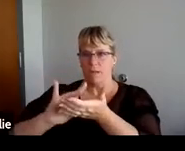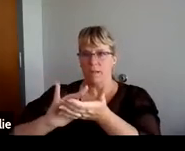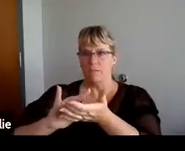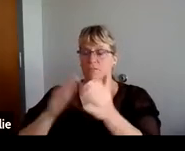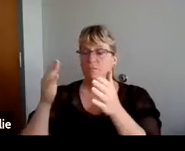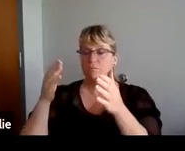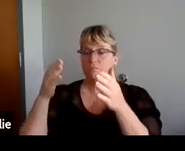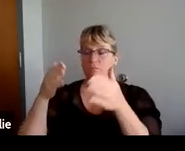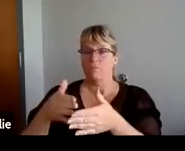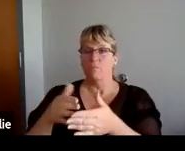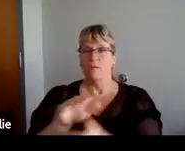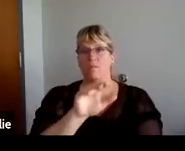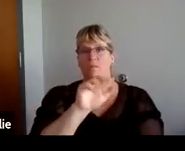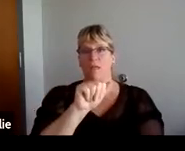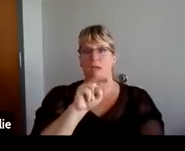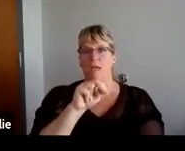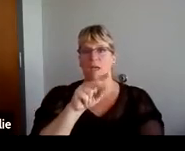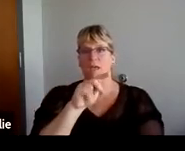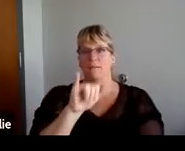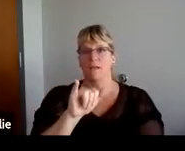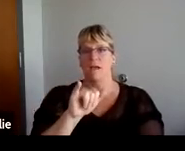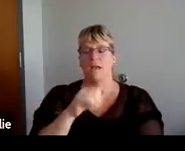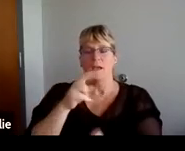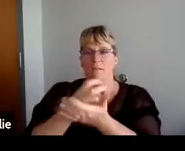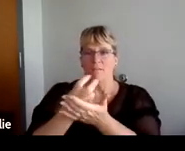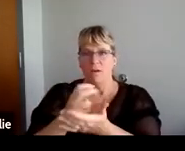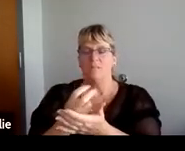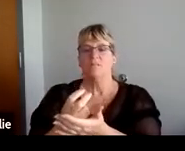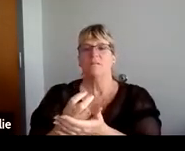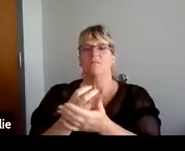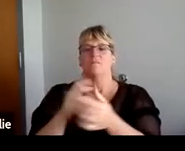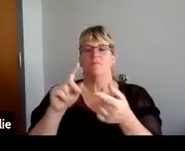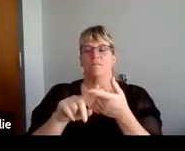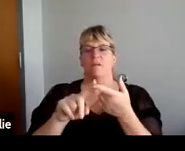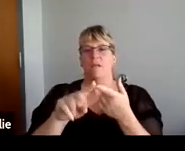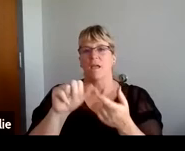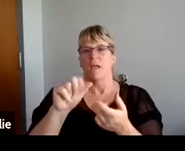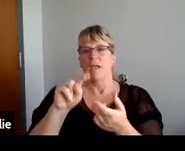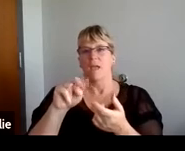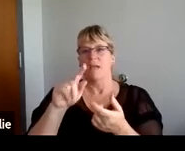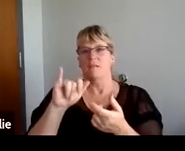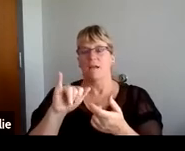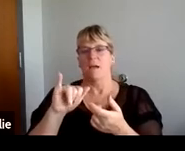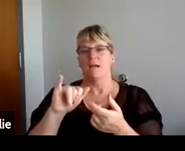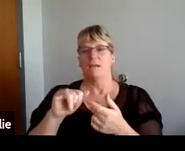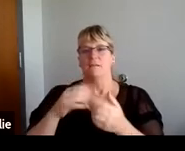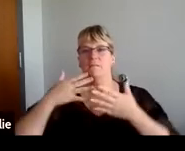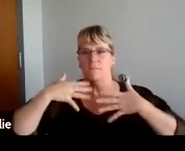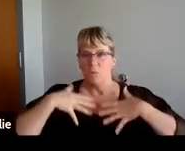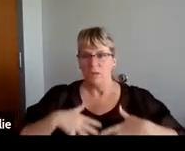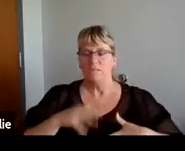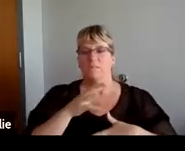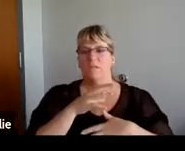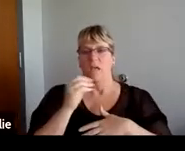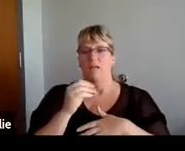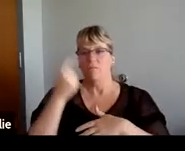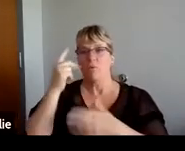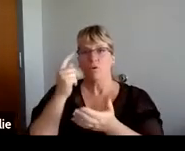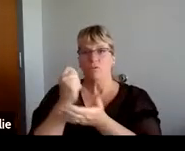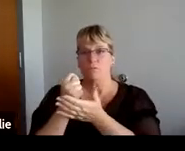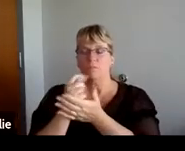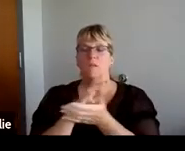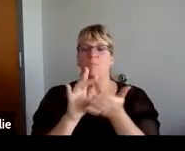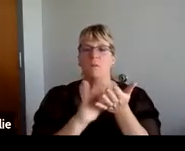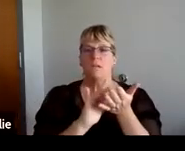particular the anticonvulsants, antihypertensives, antidepressants as potential treatment options, and